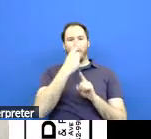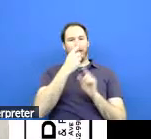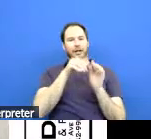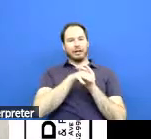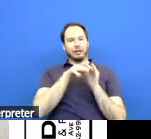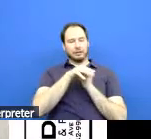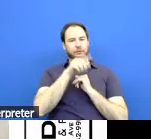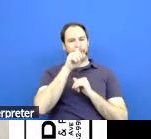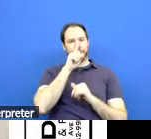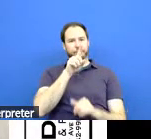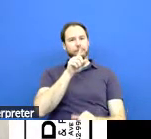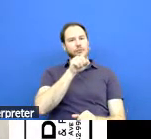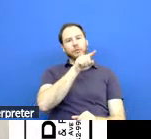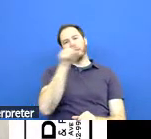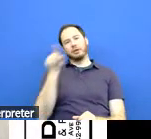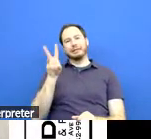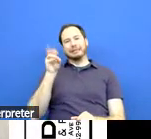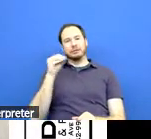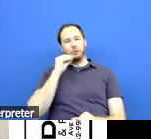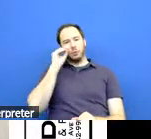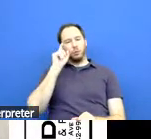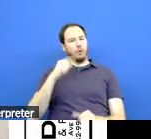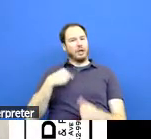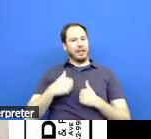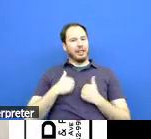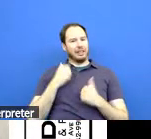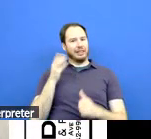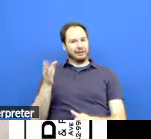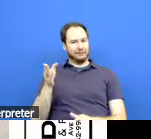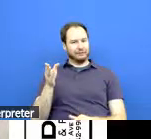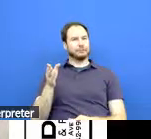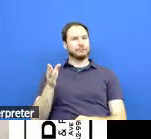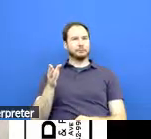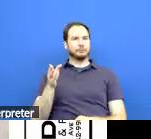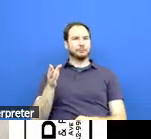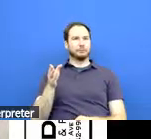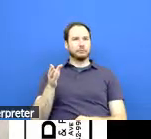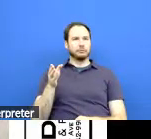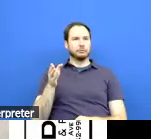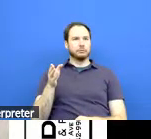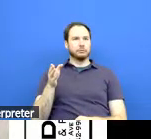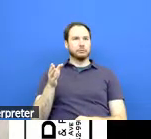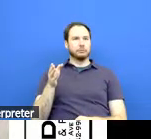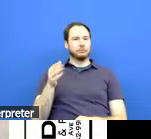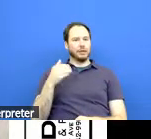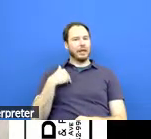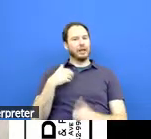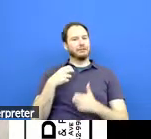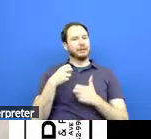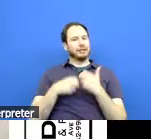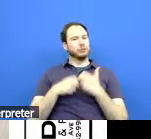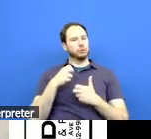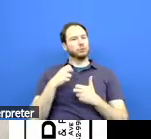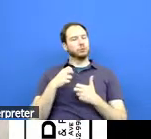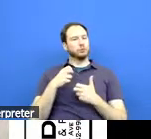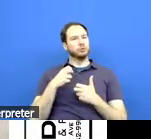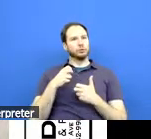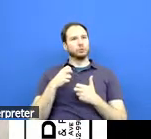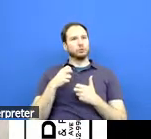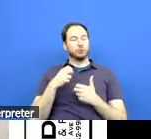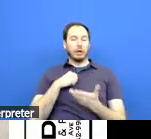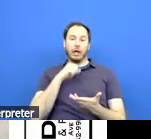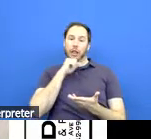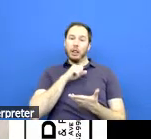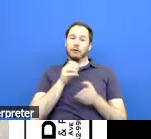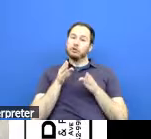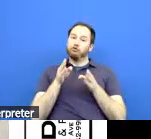the 60 homes that I reside in. And there's issues that come up. I love our